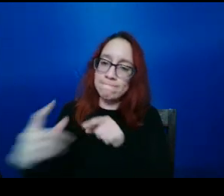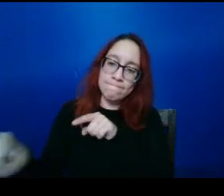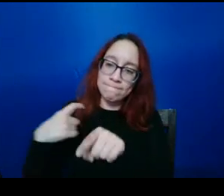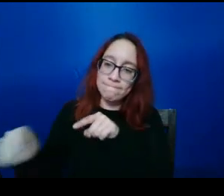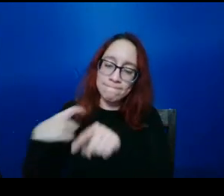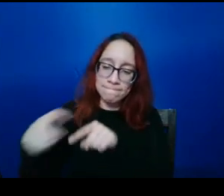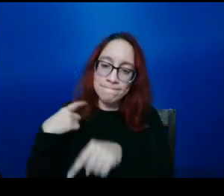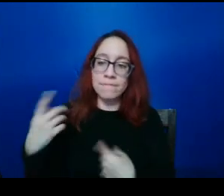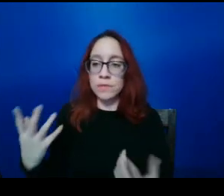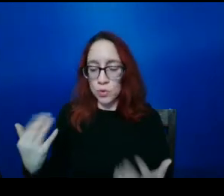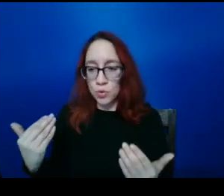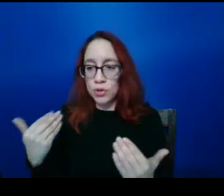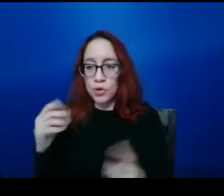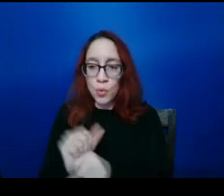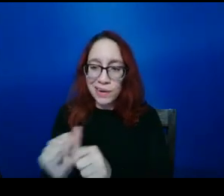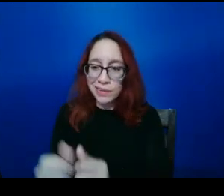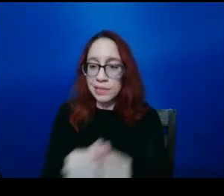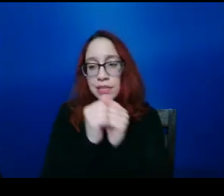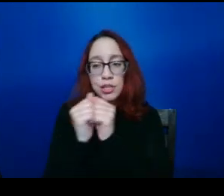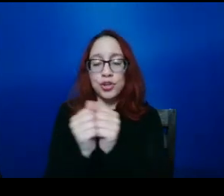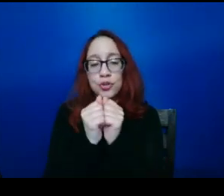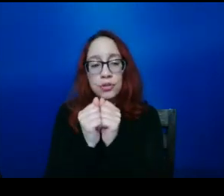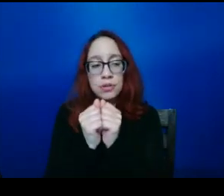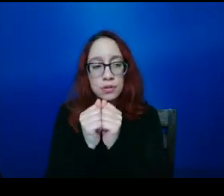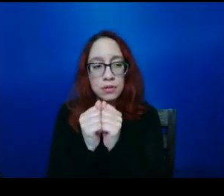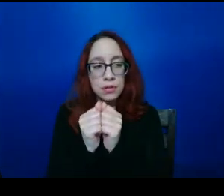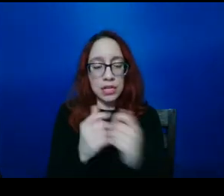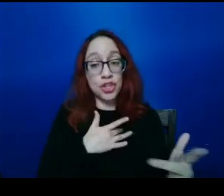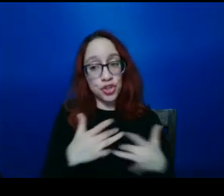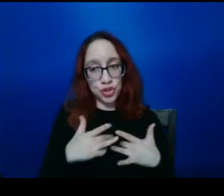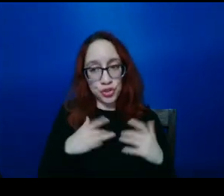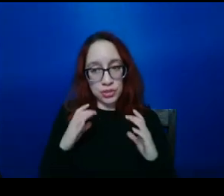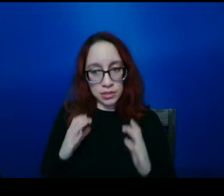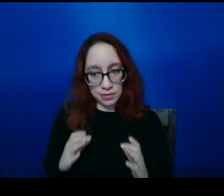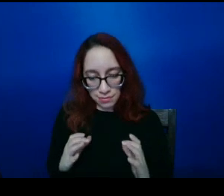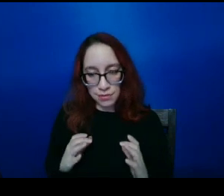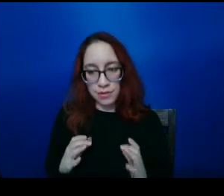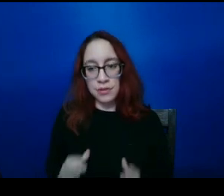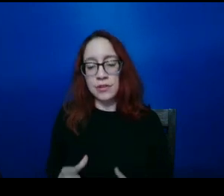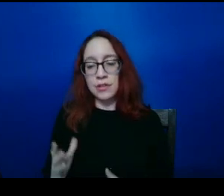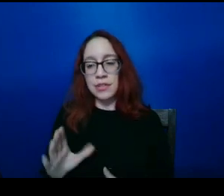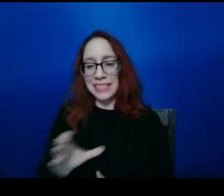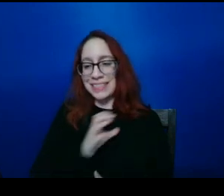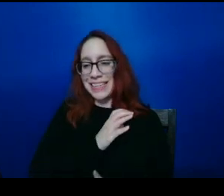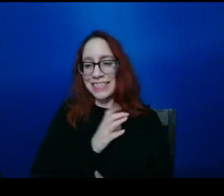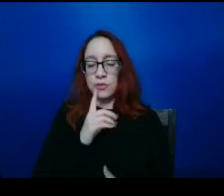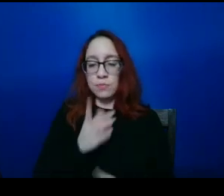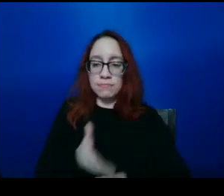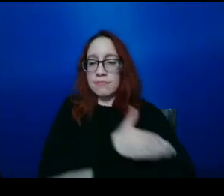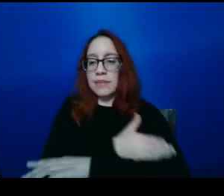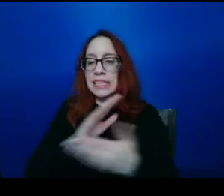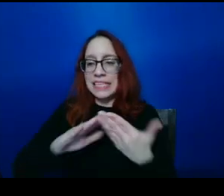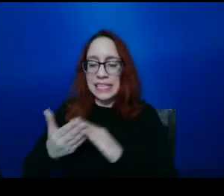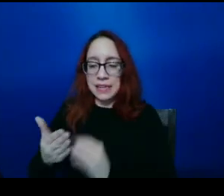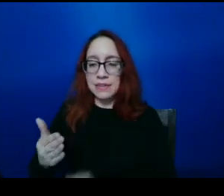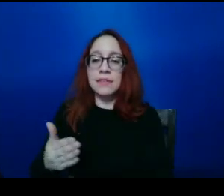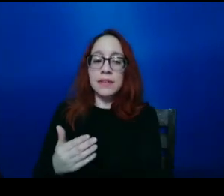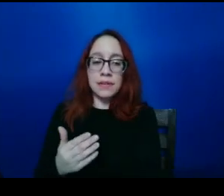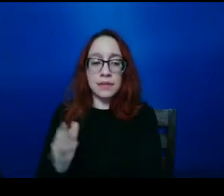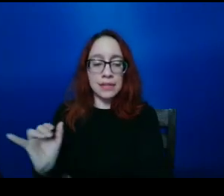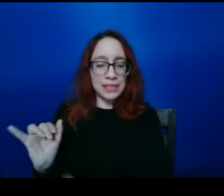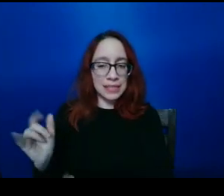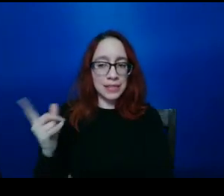all of us are working together as concerned citizens to help better this city. And it seems